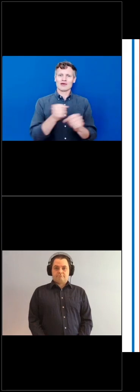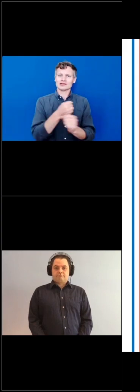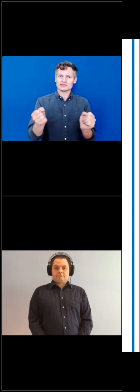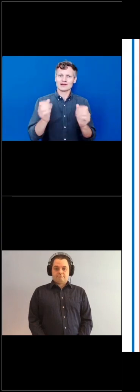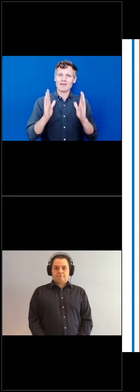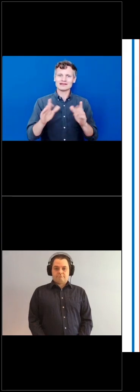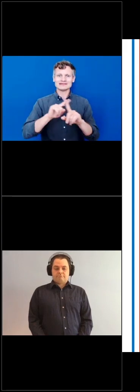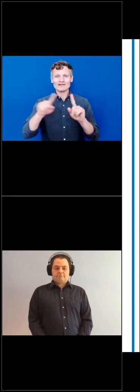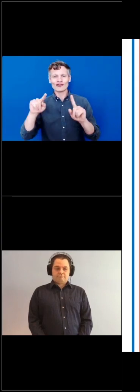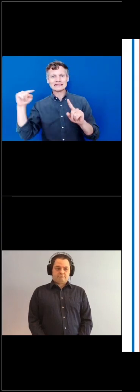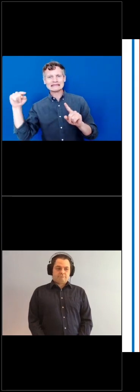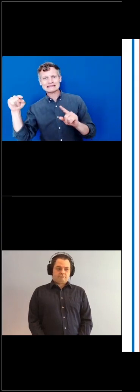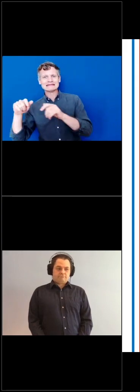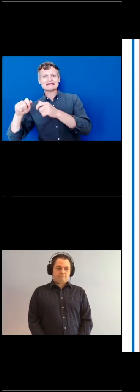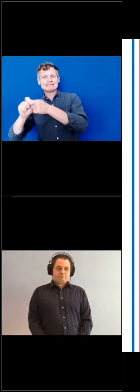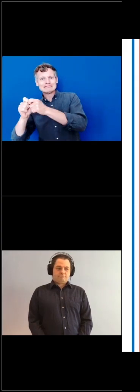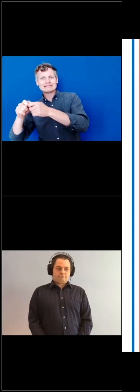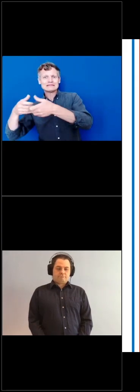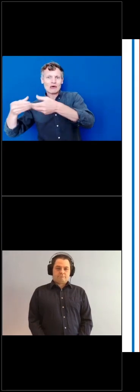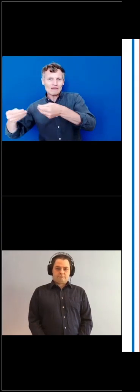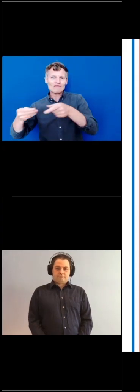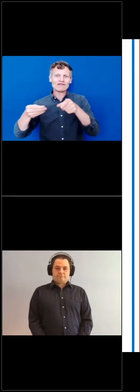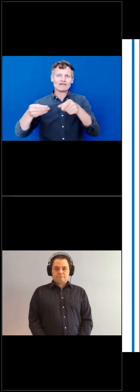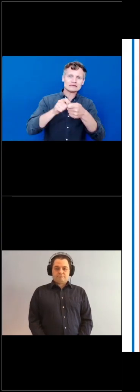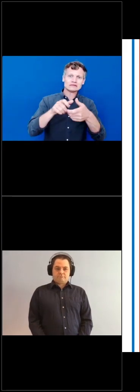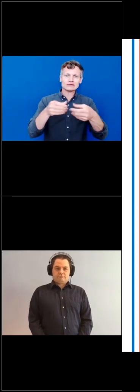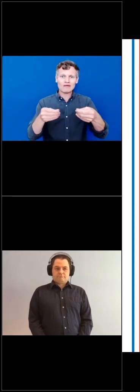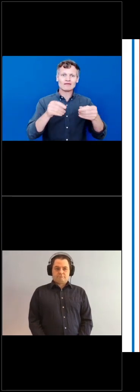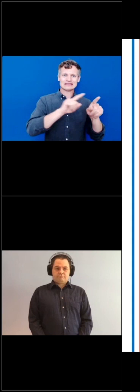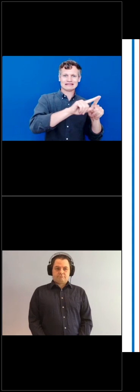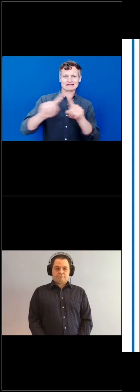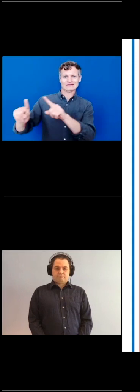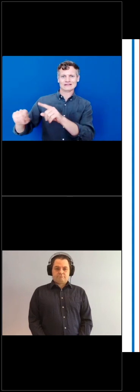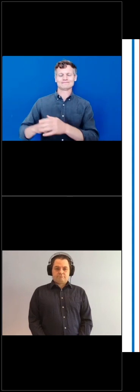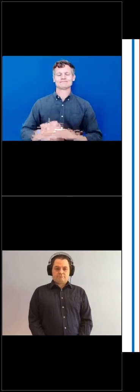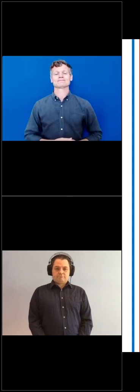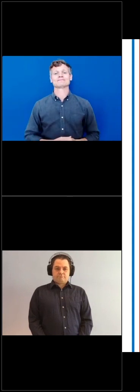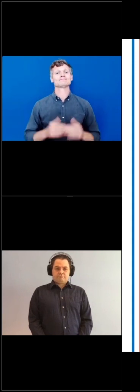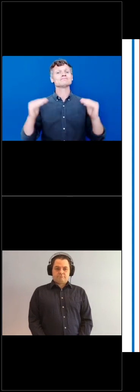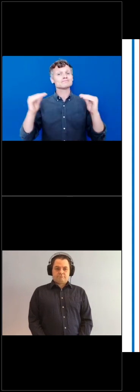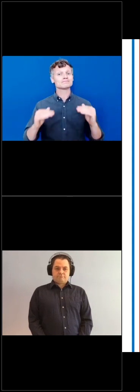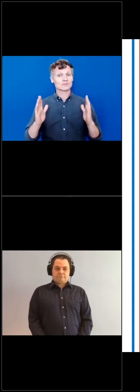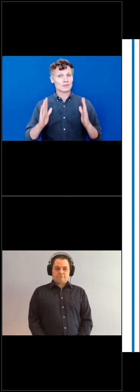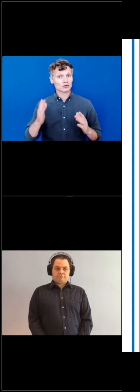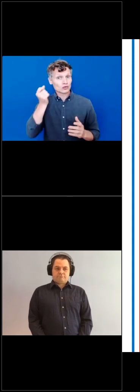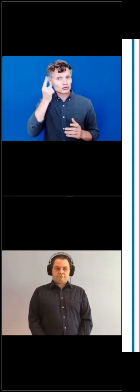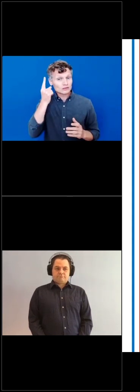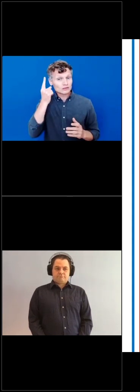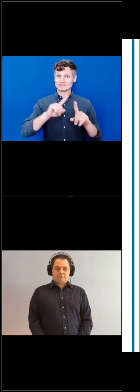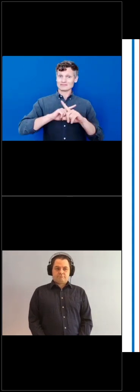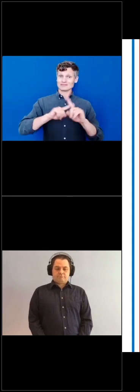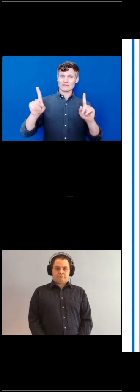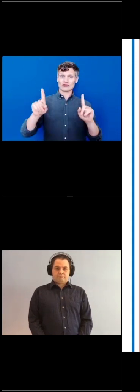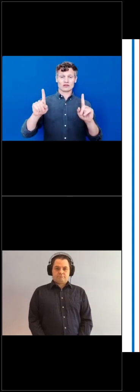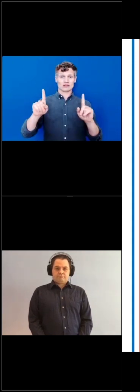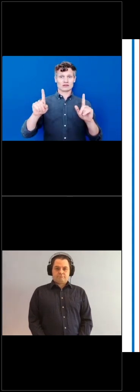We need to also understand that through these different experiences, persons' abilities, not all of them